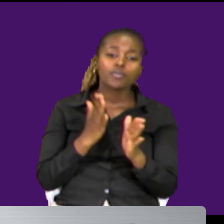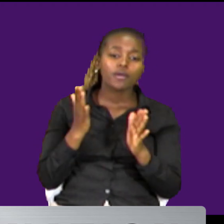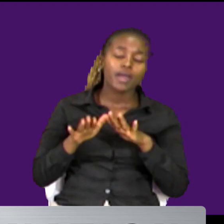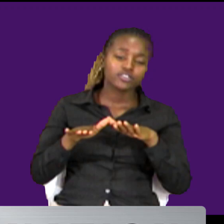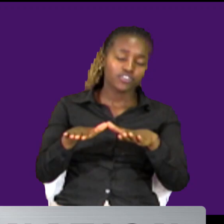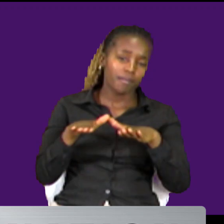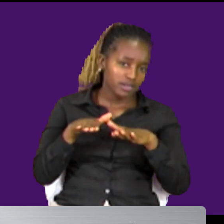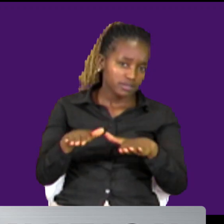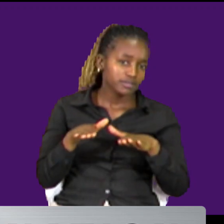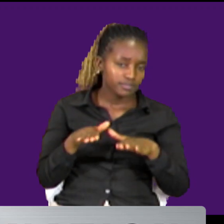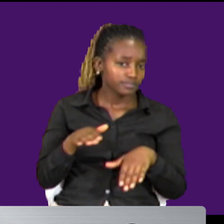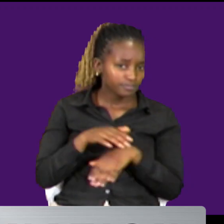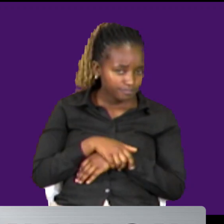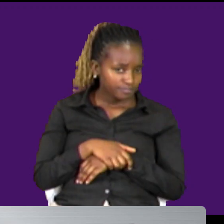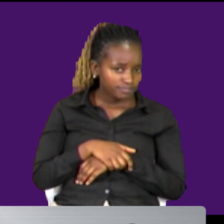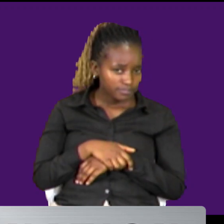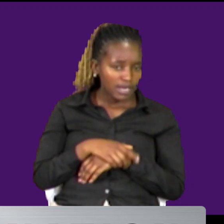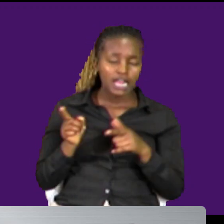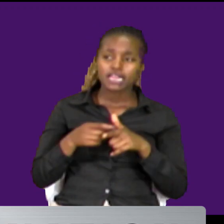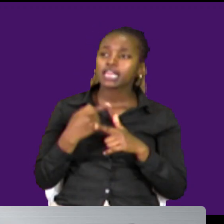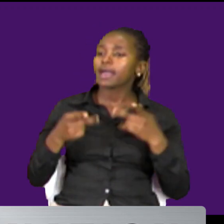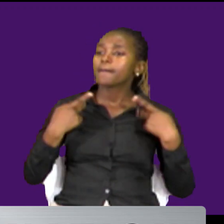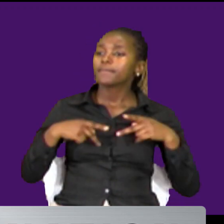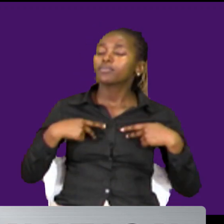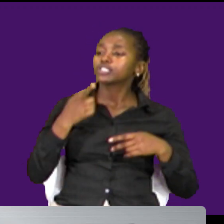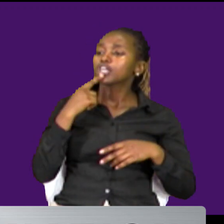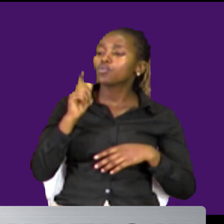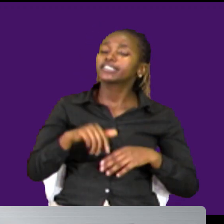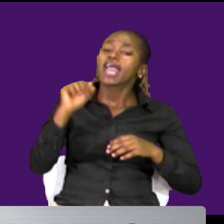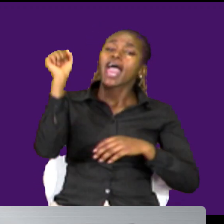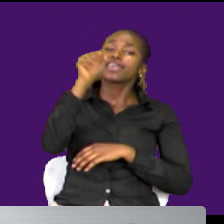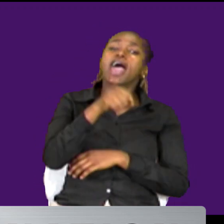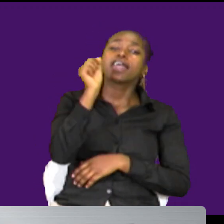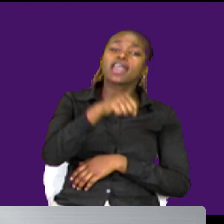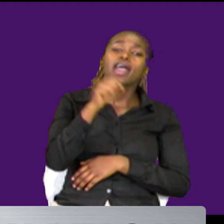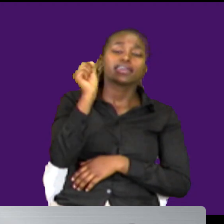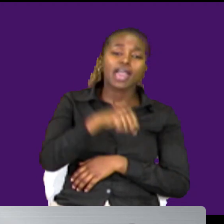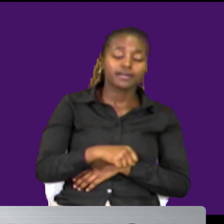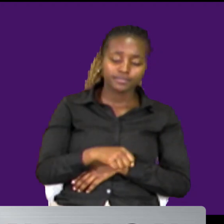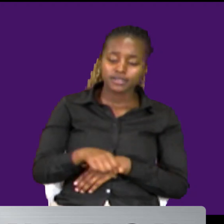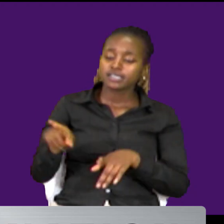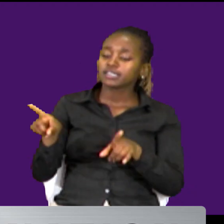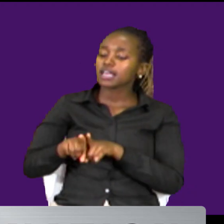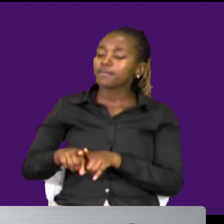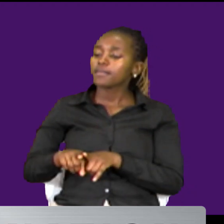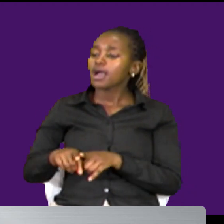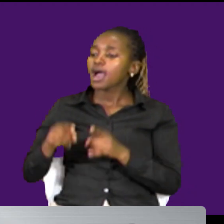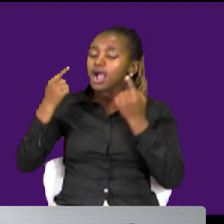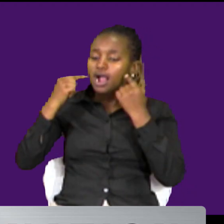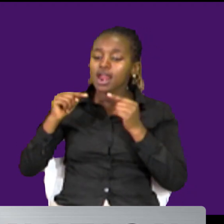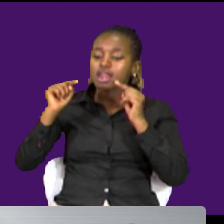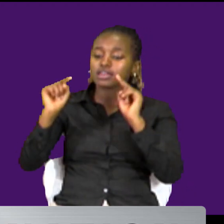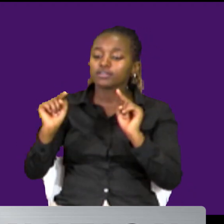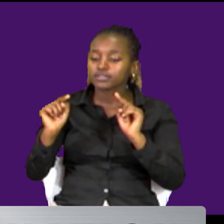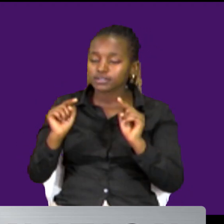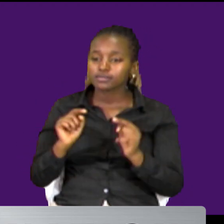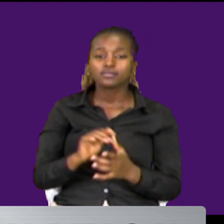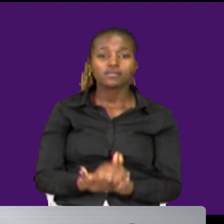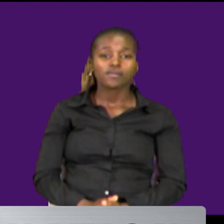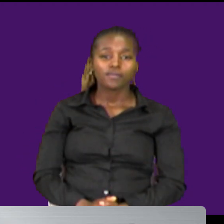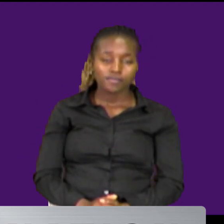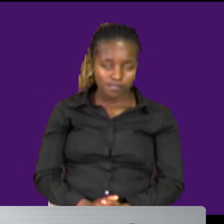machine that can prepare more chapatis. So he offered, generous as it's always been. Was it chapati milioni moja or? So